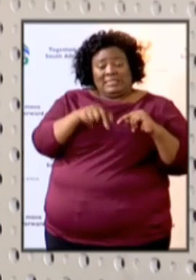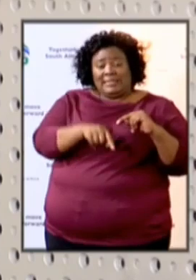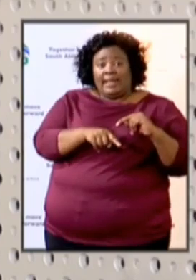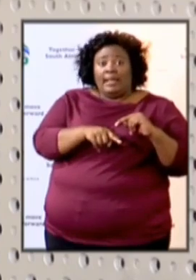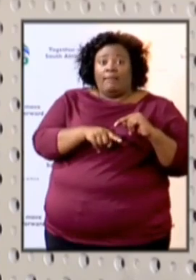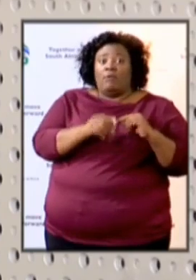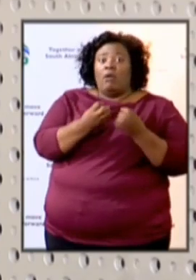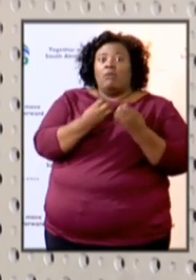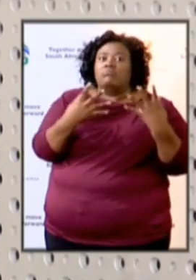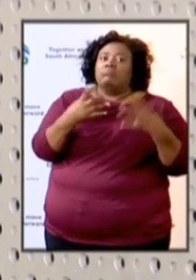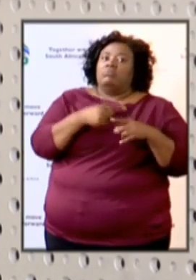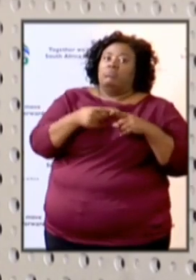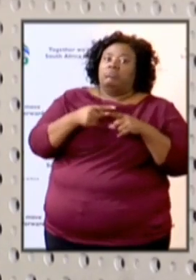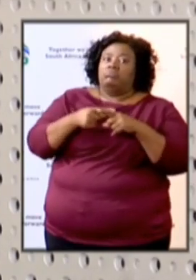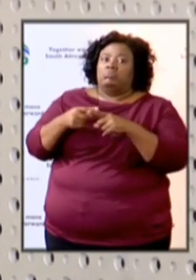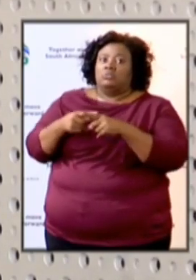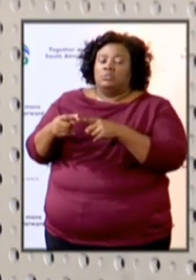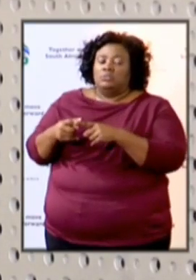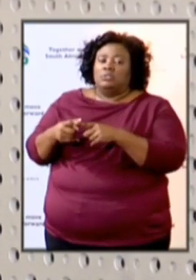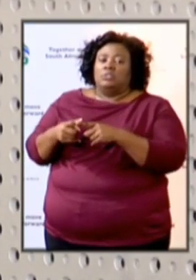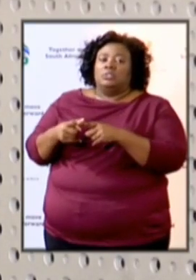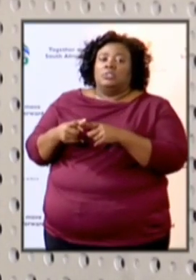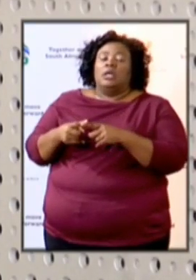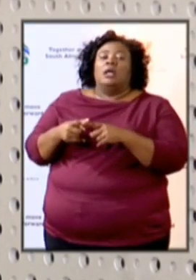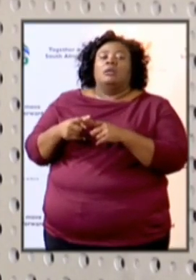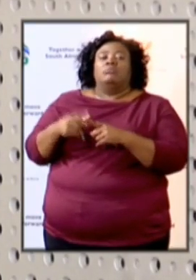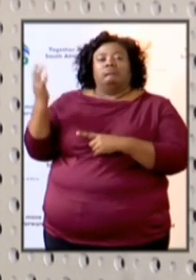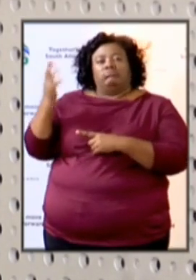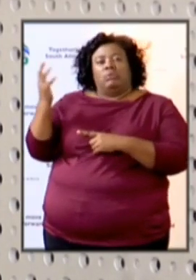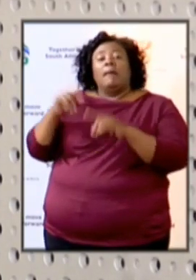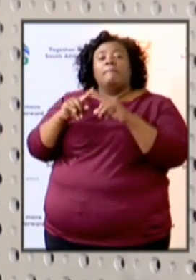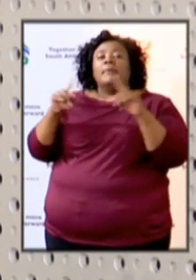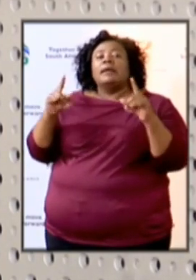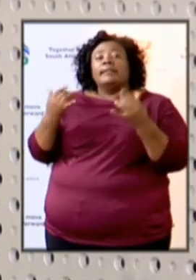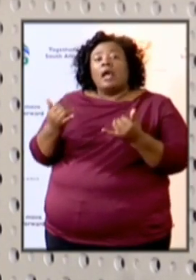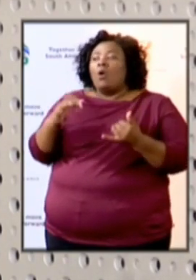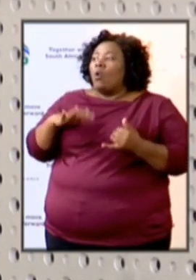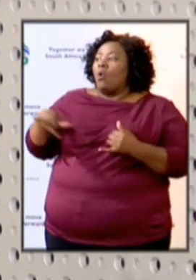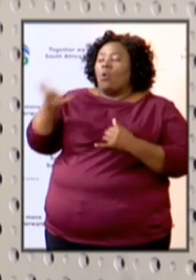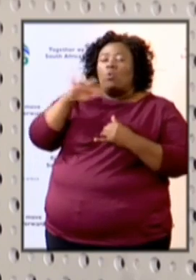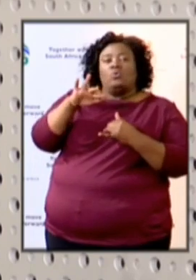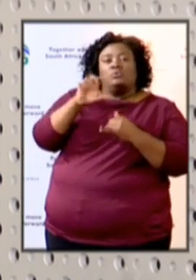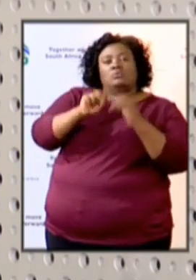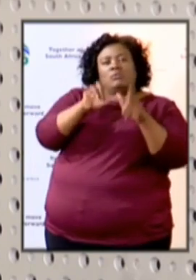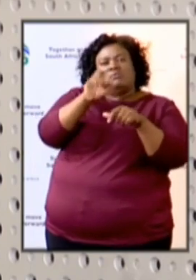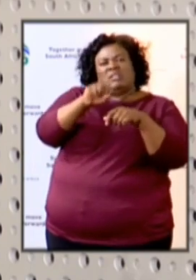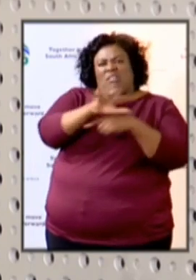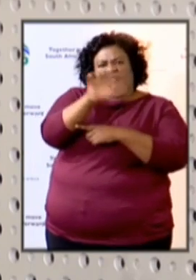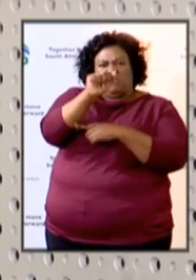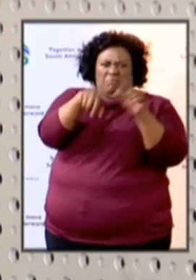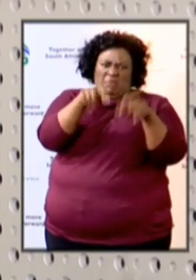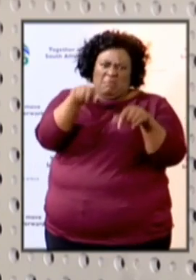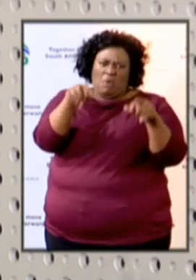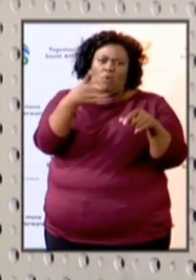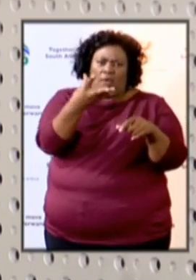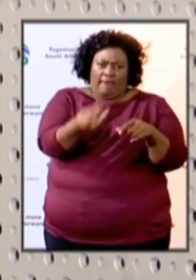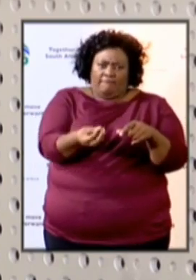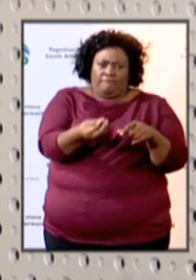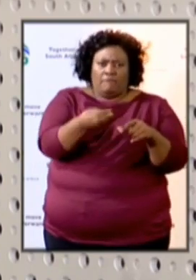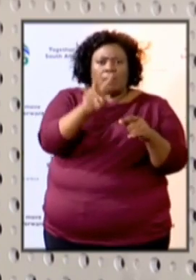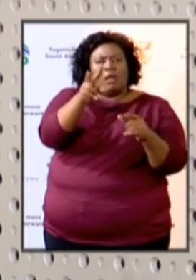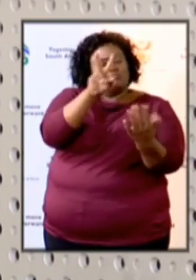document. So, but indeed, all South Africans will have sight, as the minister has said, of the full